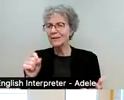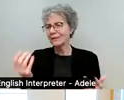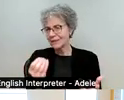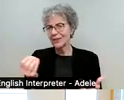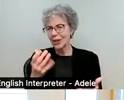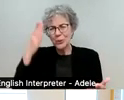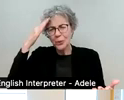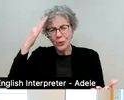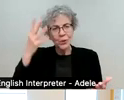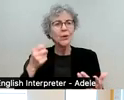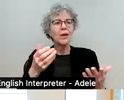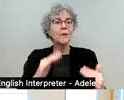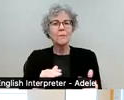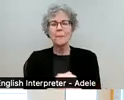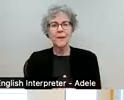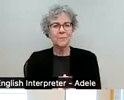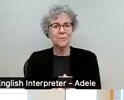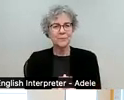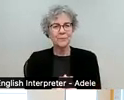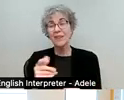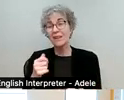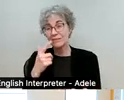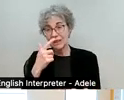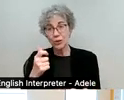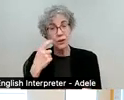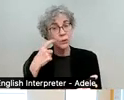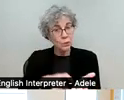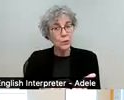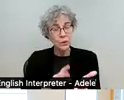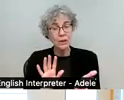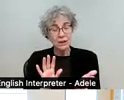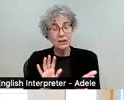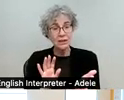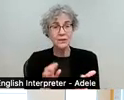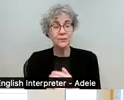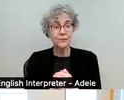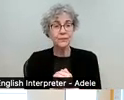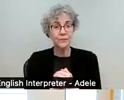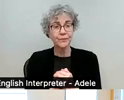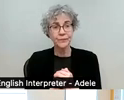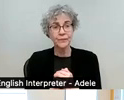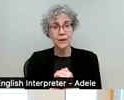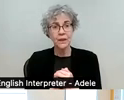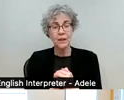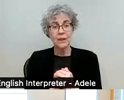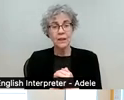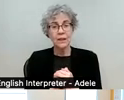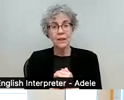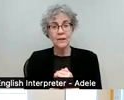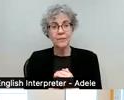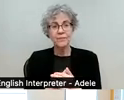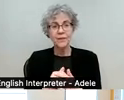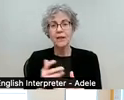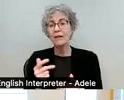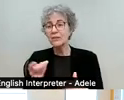Ontario. Next slide, please. I think it's interesting to note that we have done a couple of projects over the